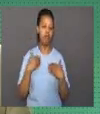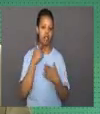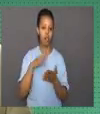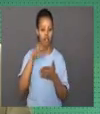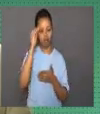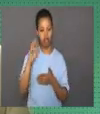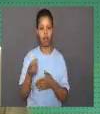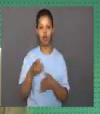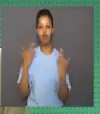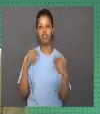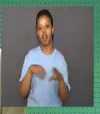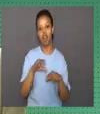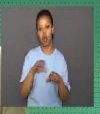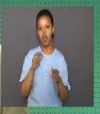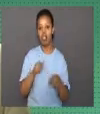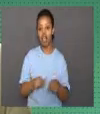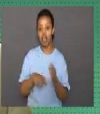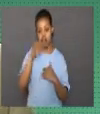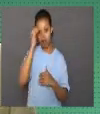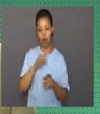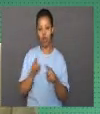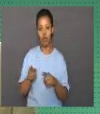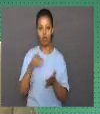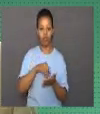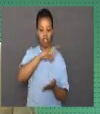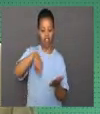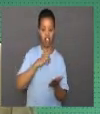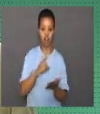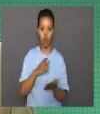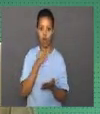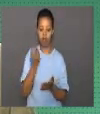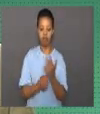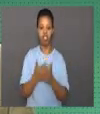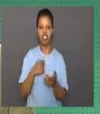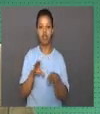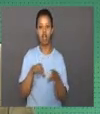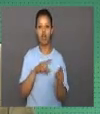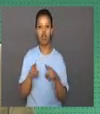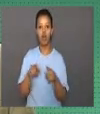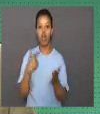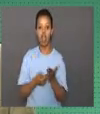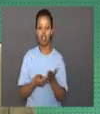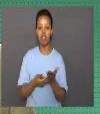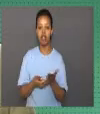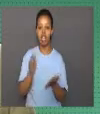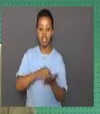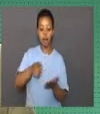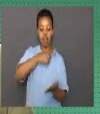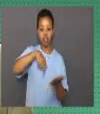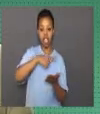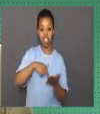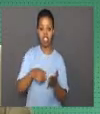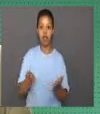Today, we will learn about recycling. We will discuss the need for recycling in